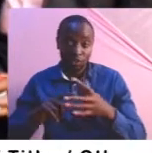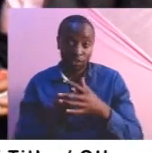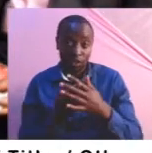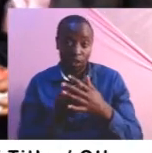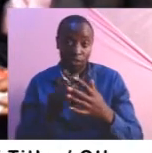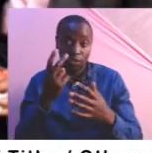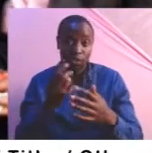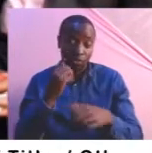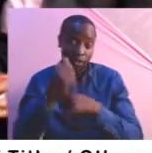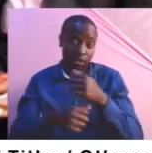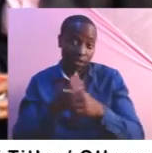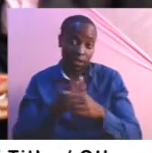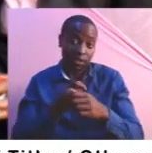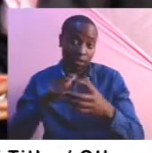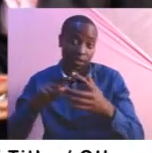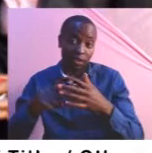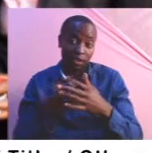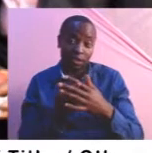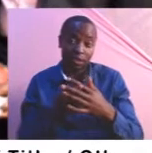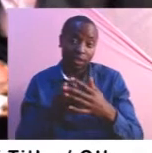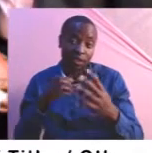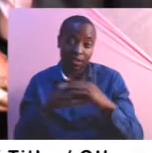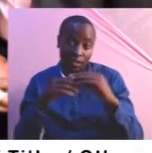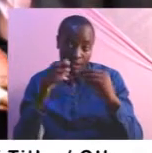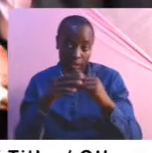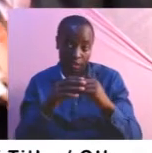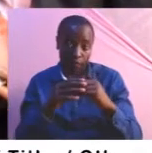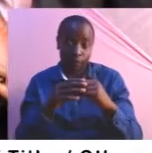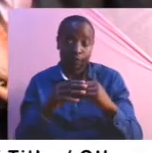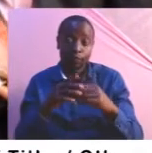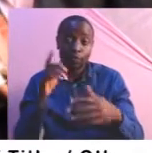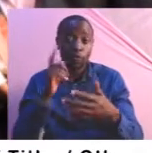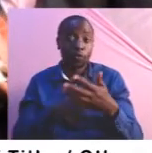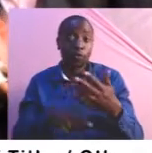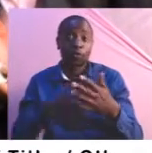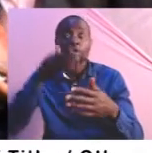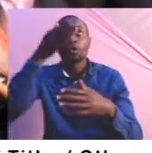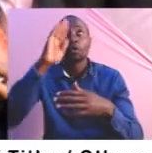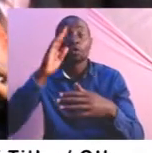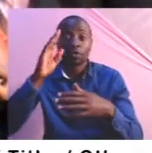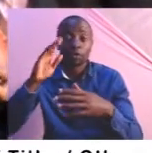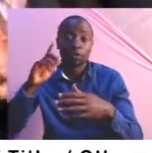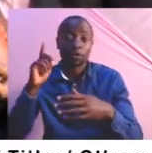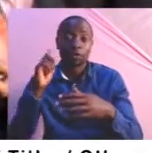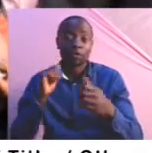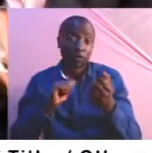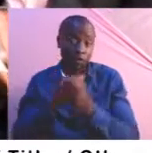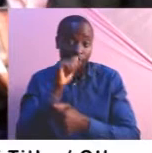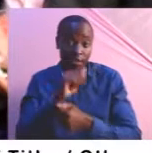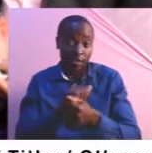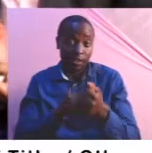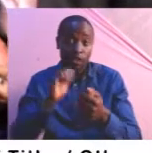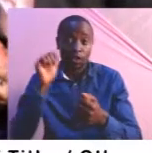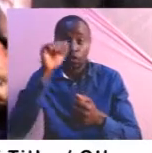was there since the creation. It is actually perversion, because this is why God destroyed Sodom and Gomorrah.